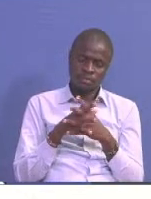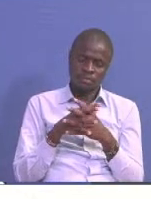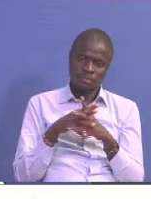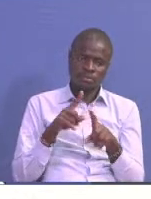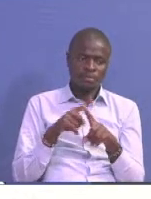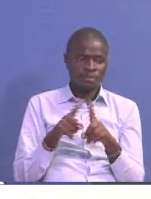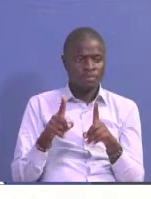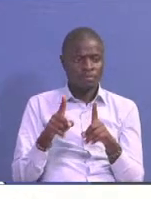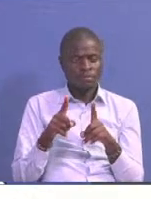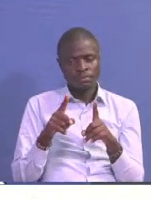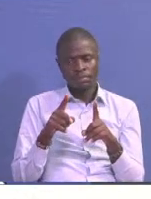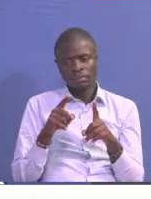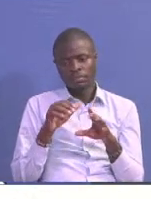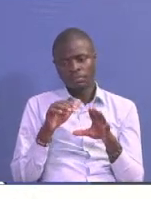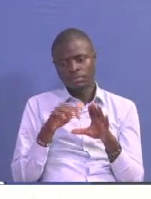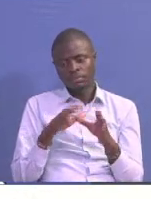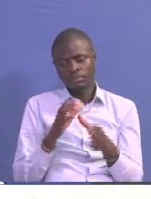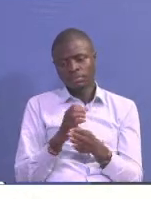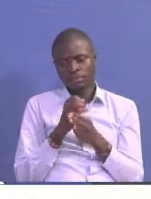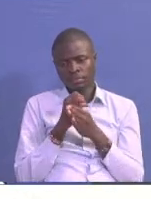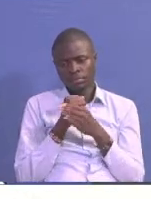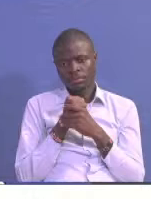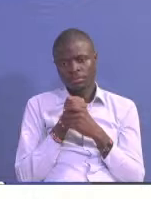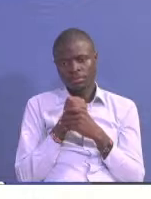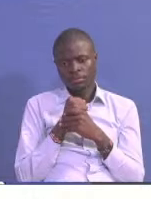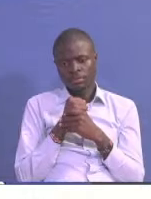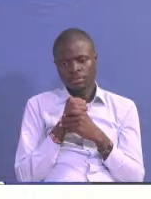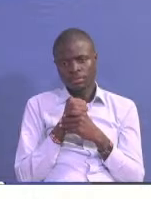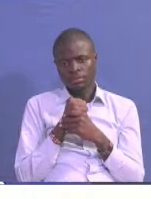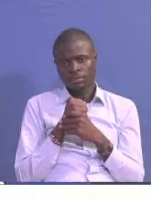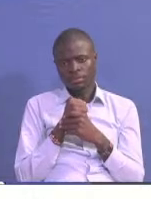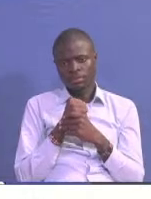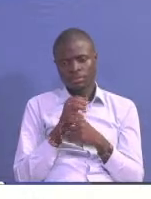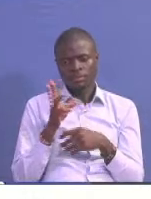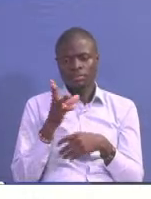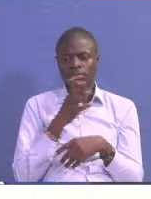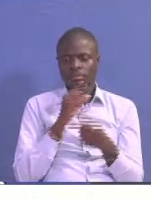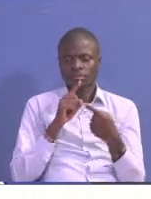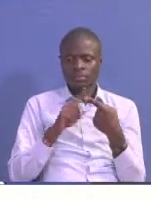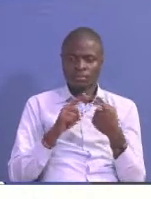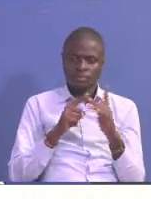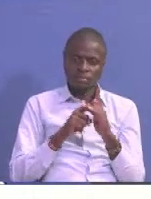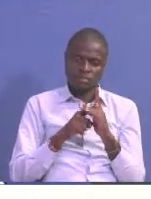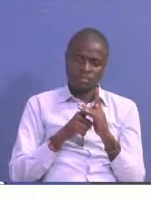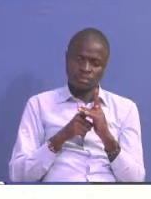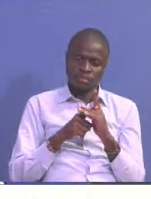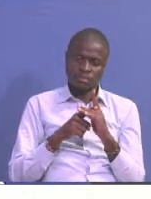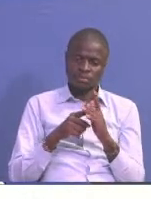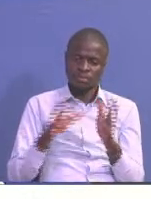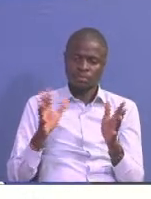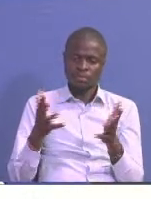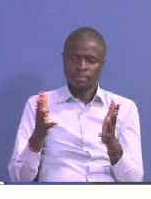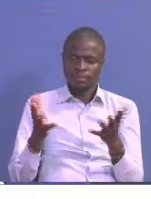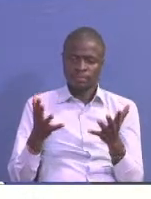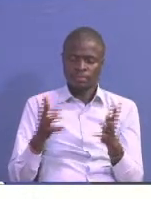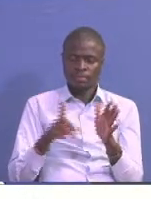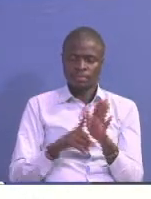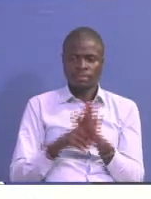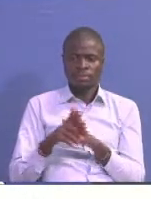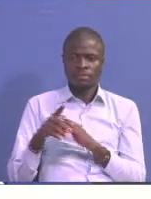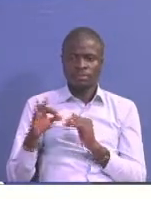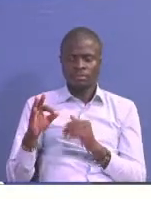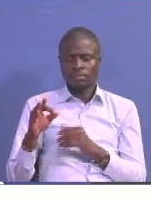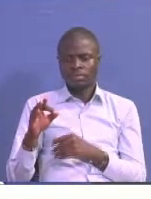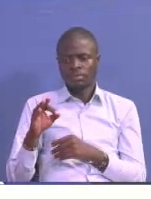But even ourselves, actually, we need to start encouraging development of